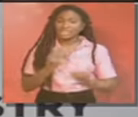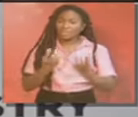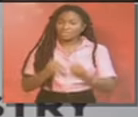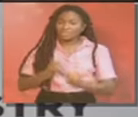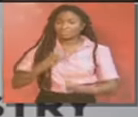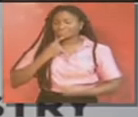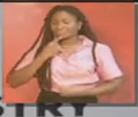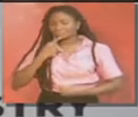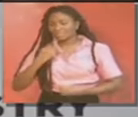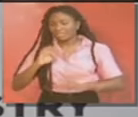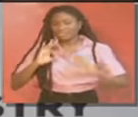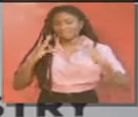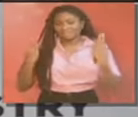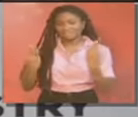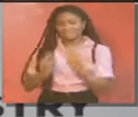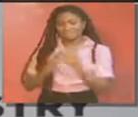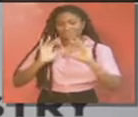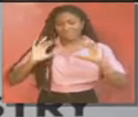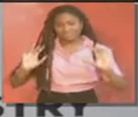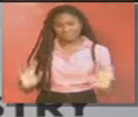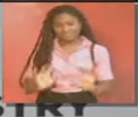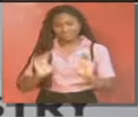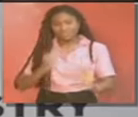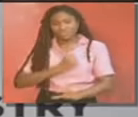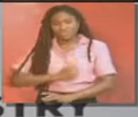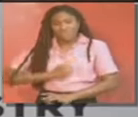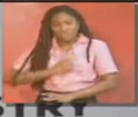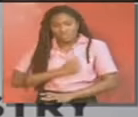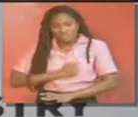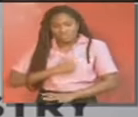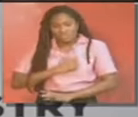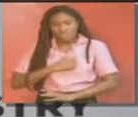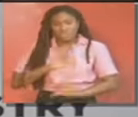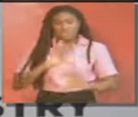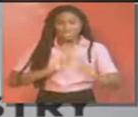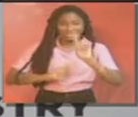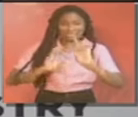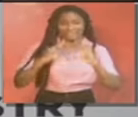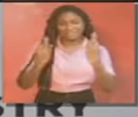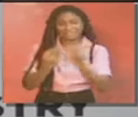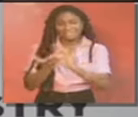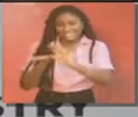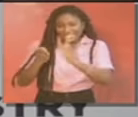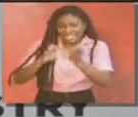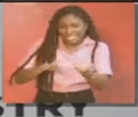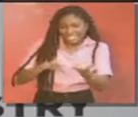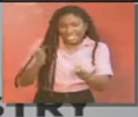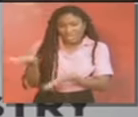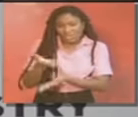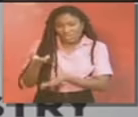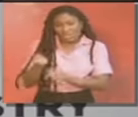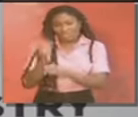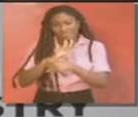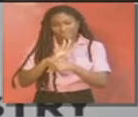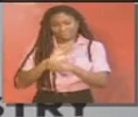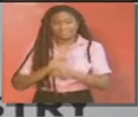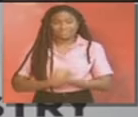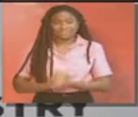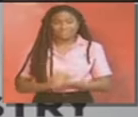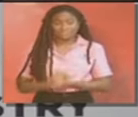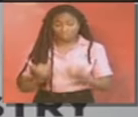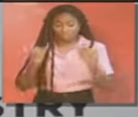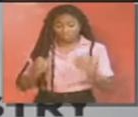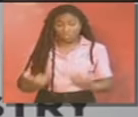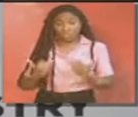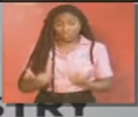sincere condolences to the families and relatives of these persons. At present, in our state